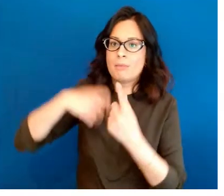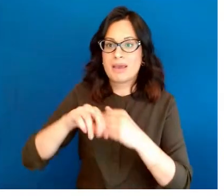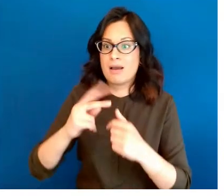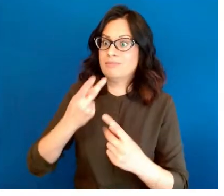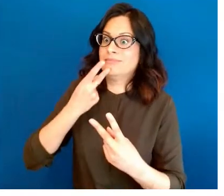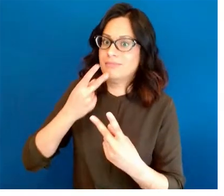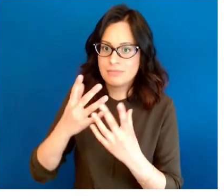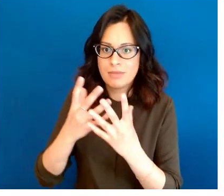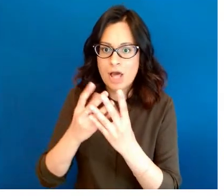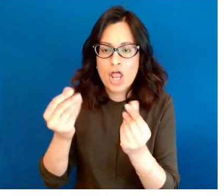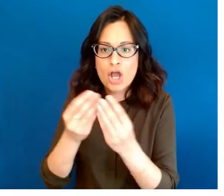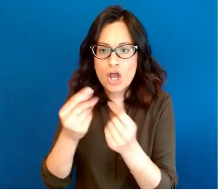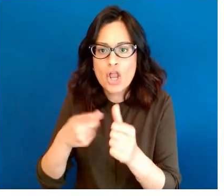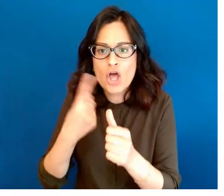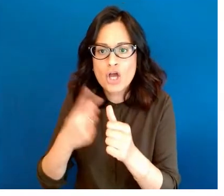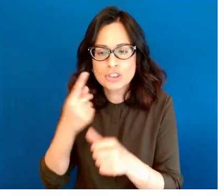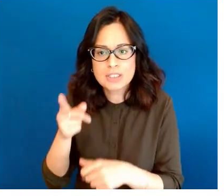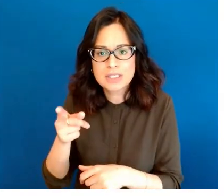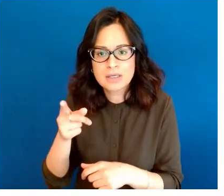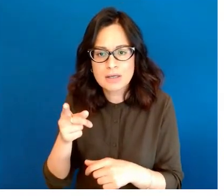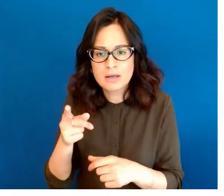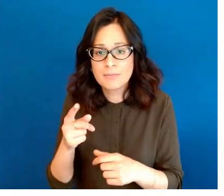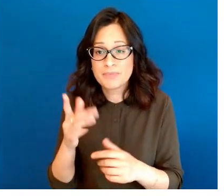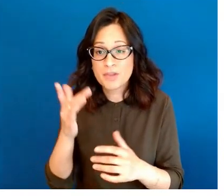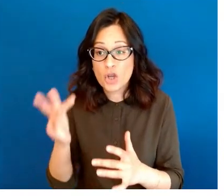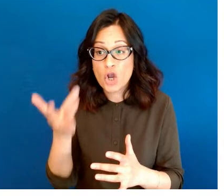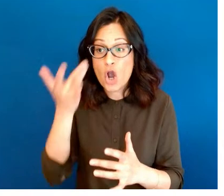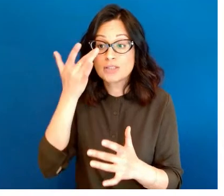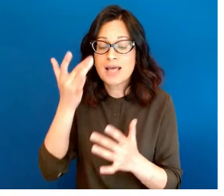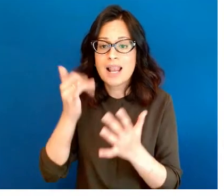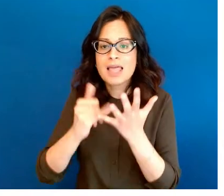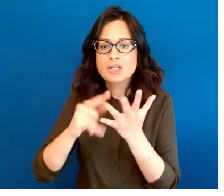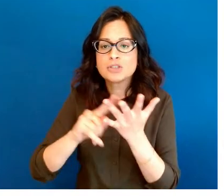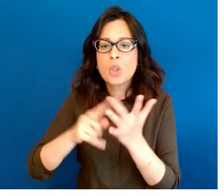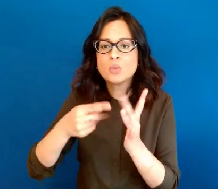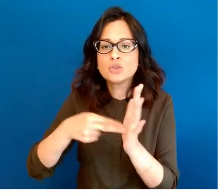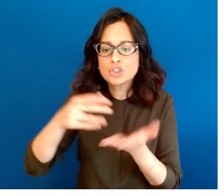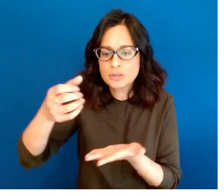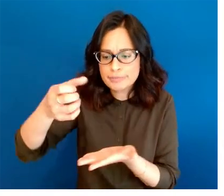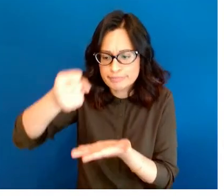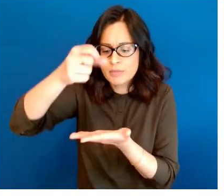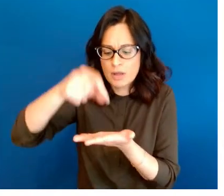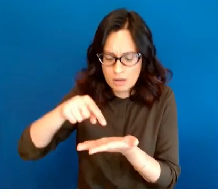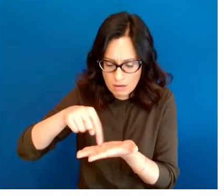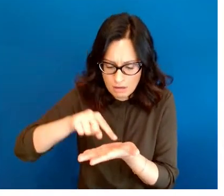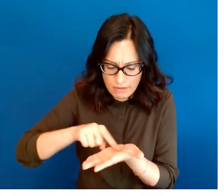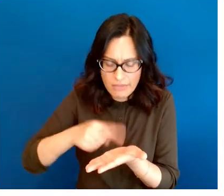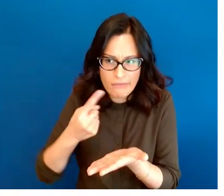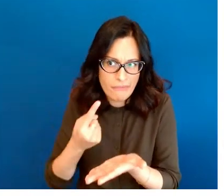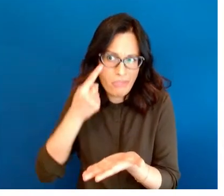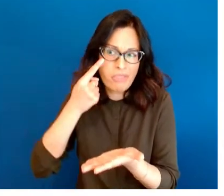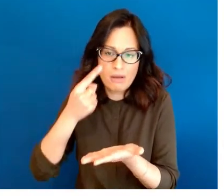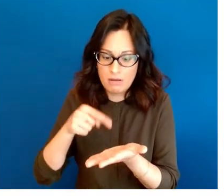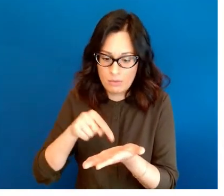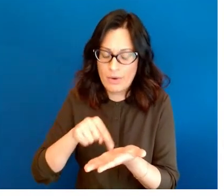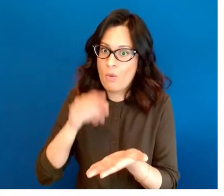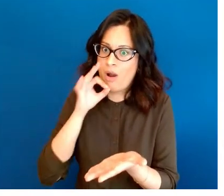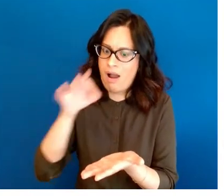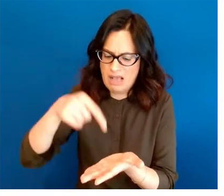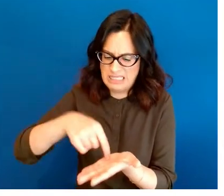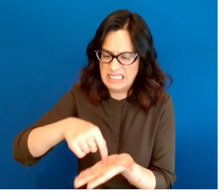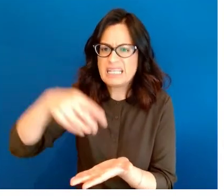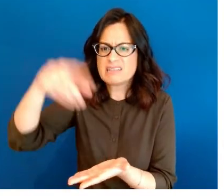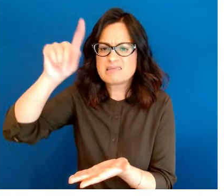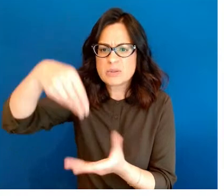aeroconjunctivitis. Contact lens solution is another thing to ask about. And the investigation for